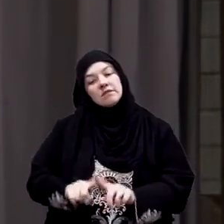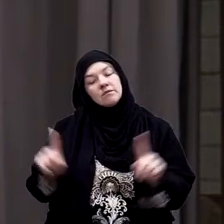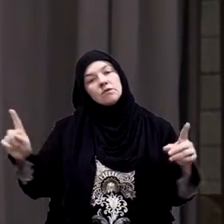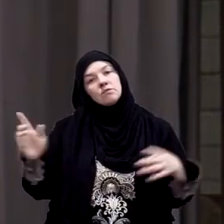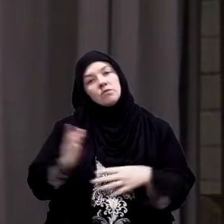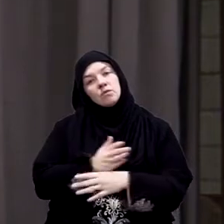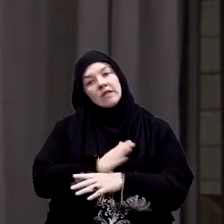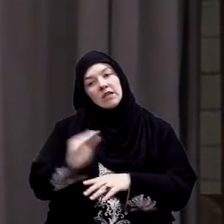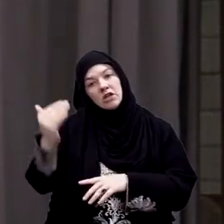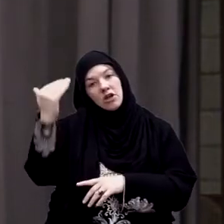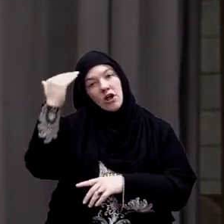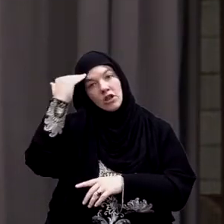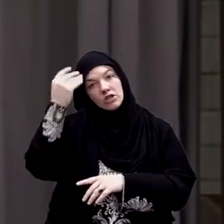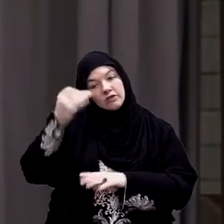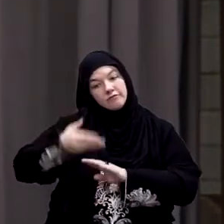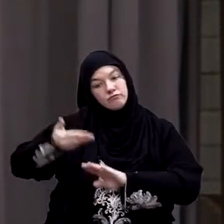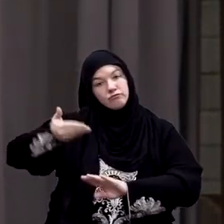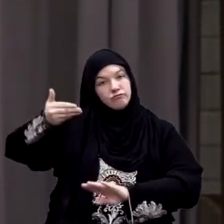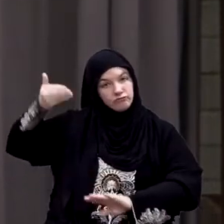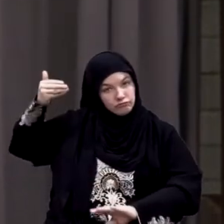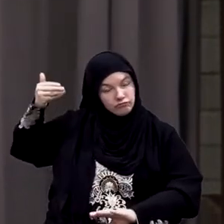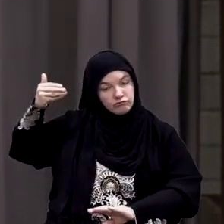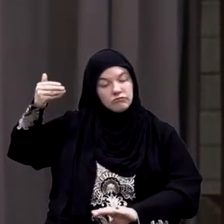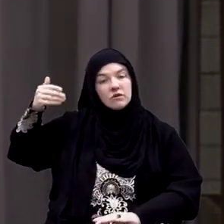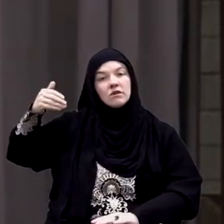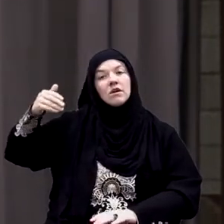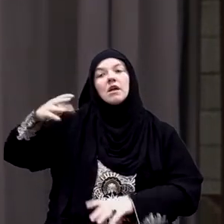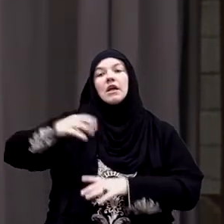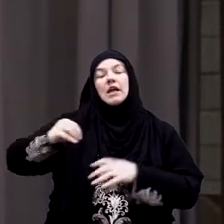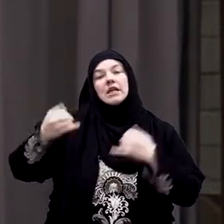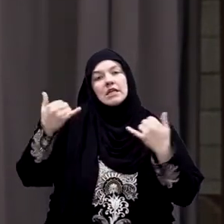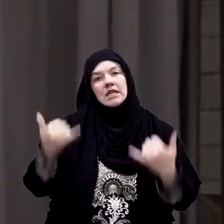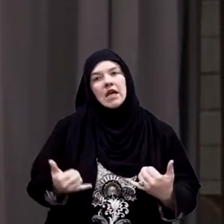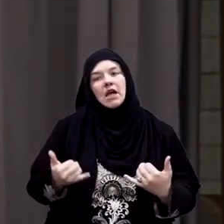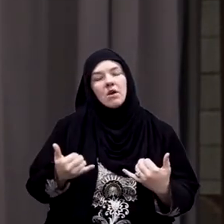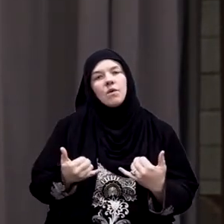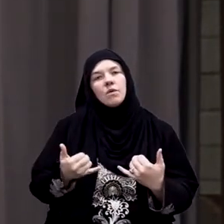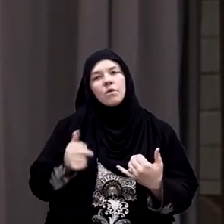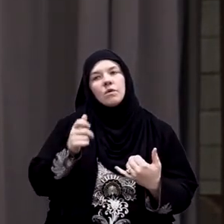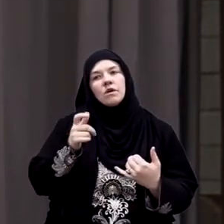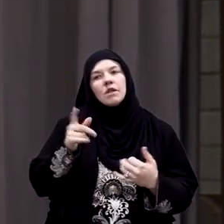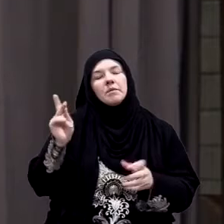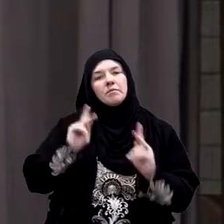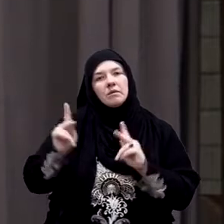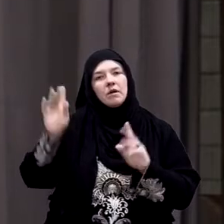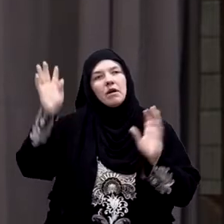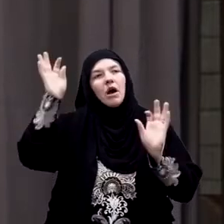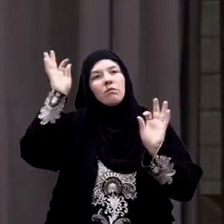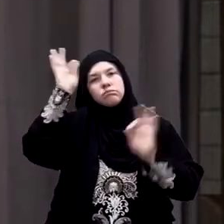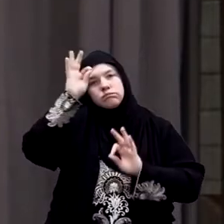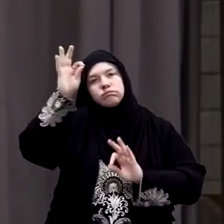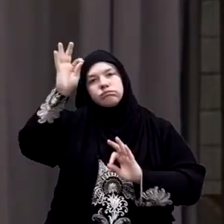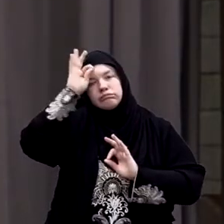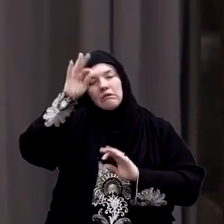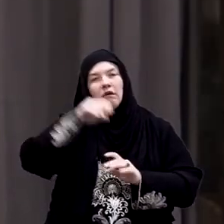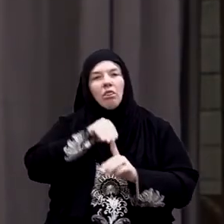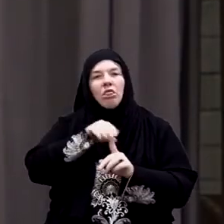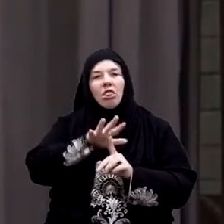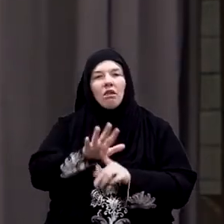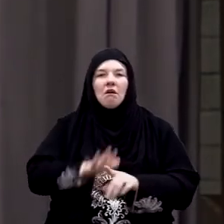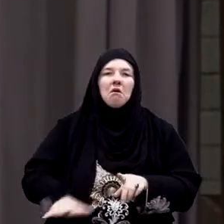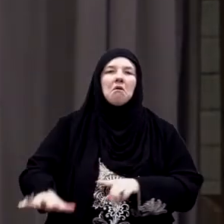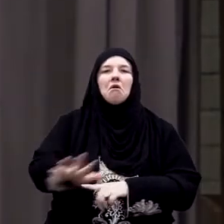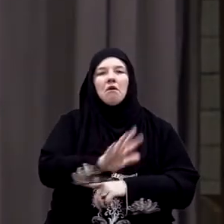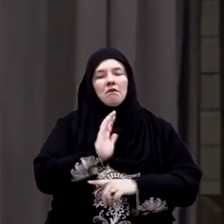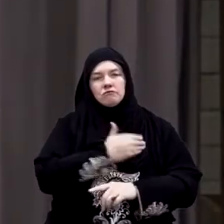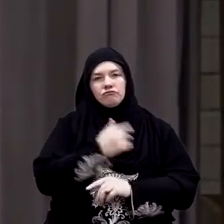between the knowledge of previous generations and the degree of ignorance that plagues our generation. So